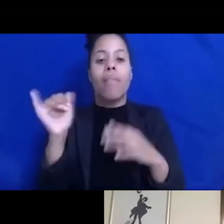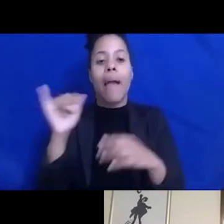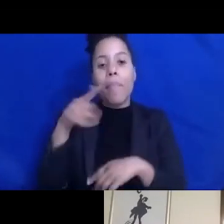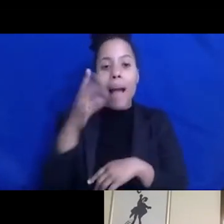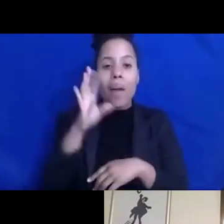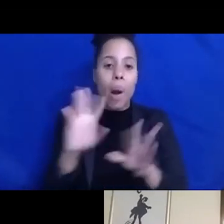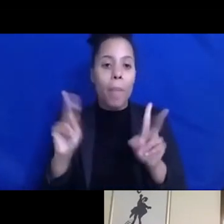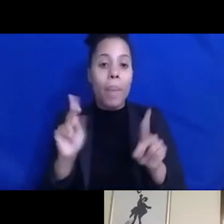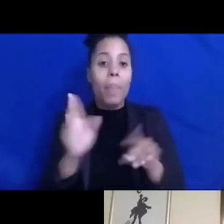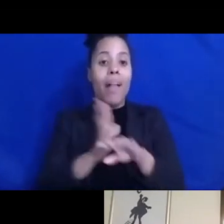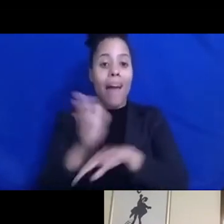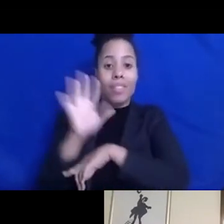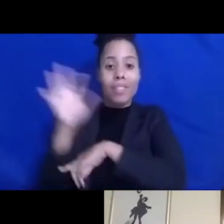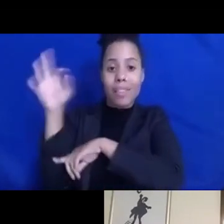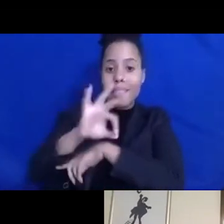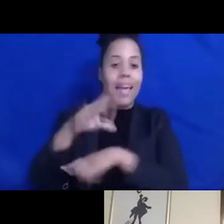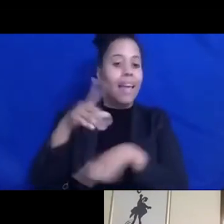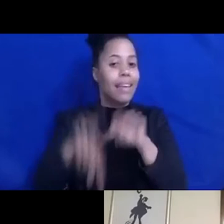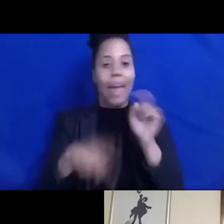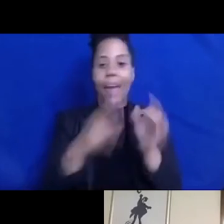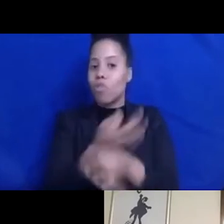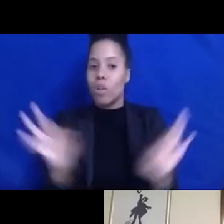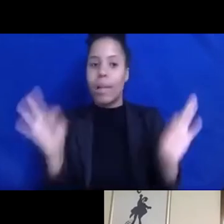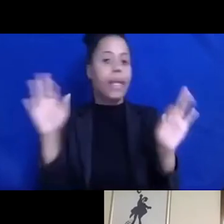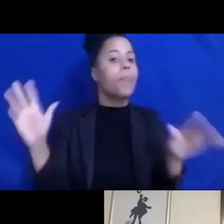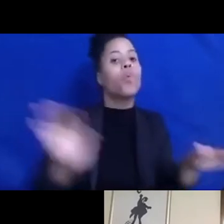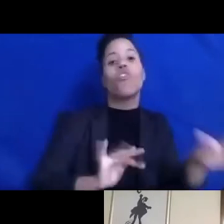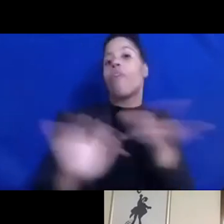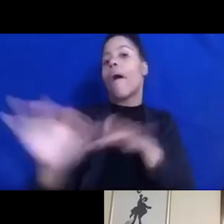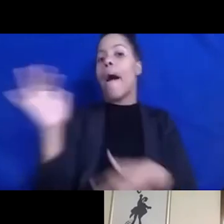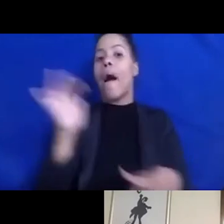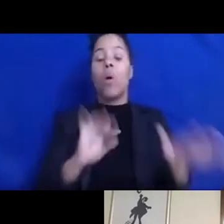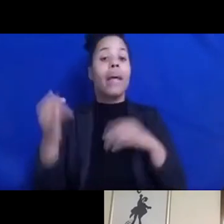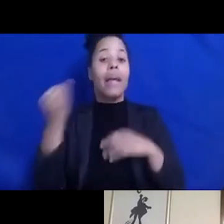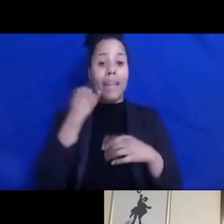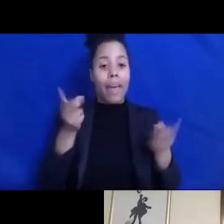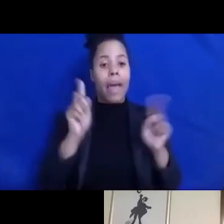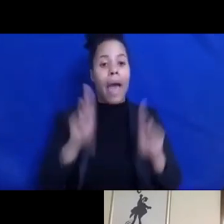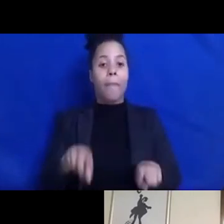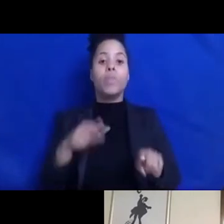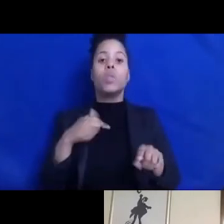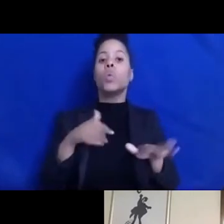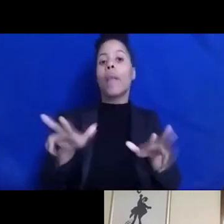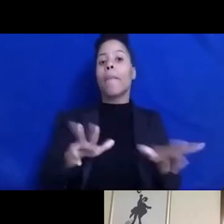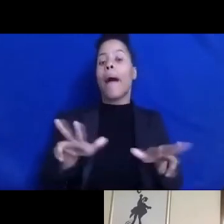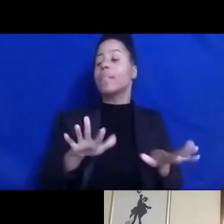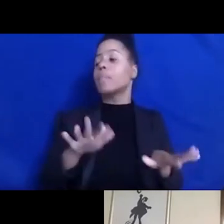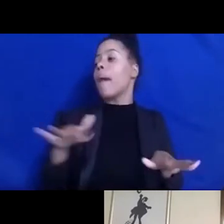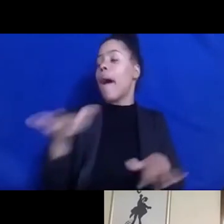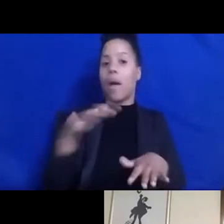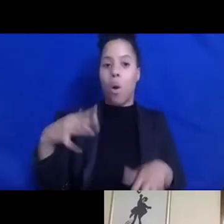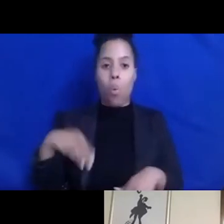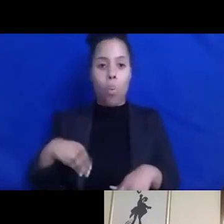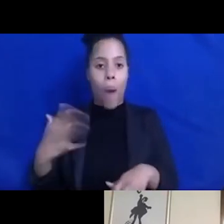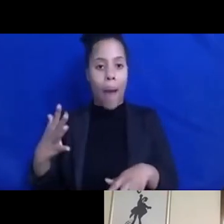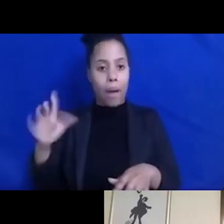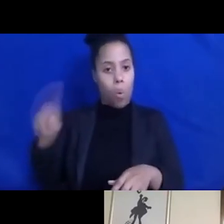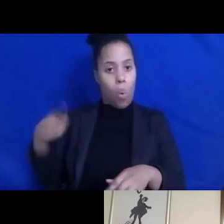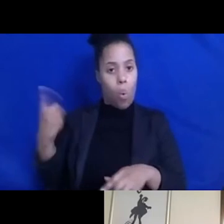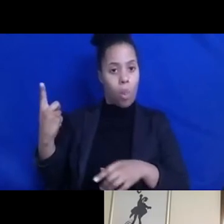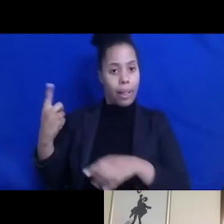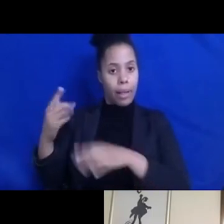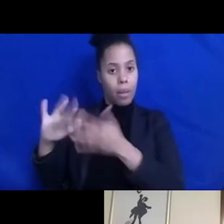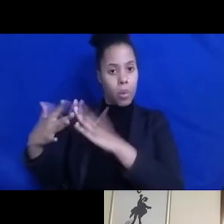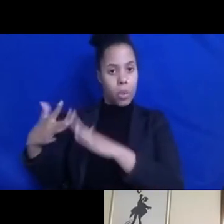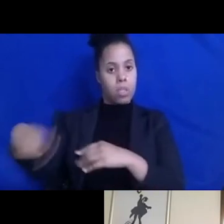freely in public space if they happen to pass by white, you know, only communities. Like we think of Jim Crow so much as like, you